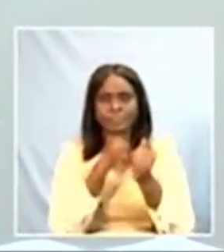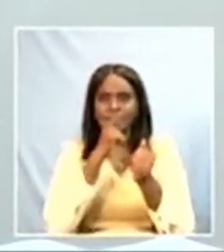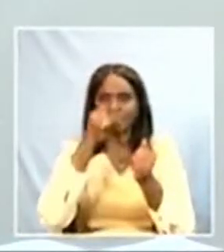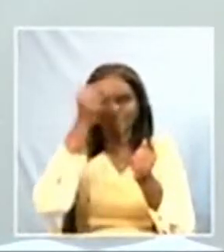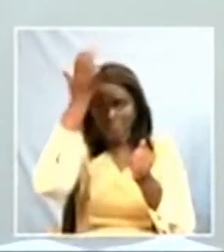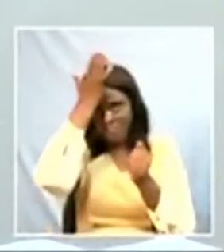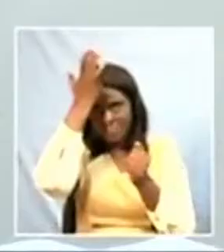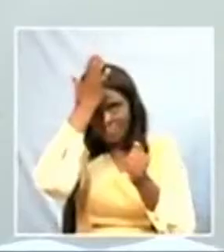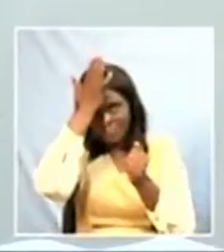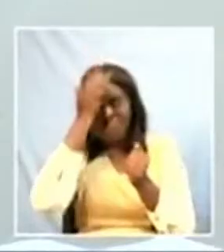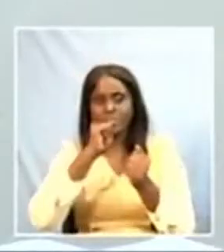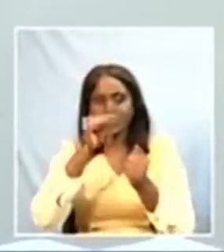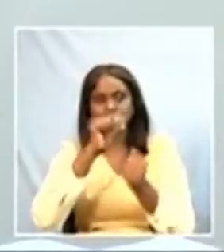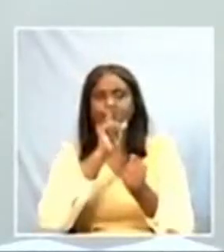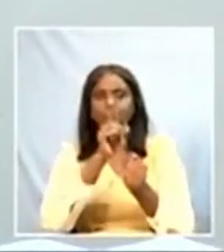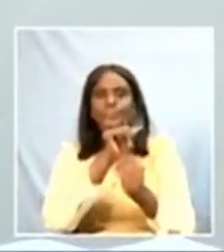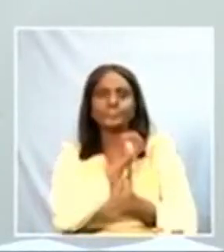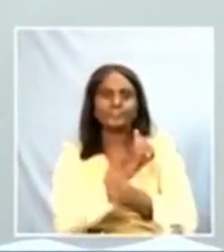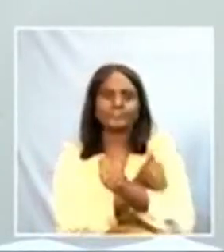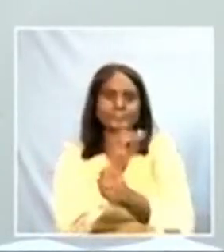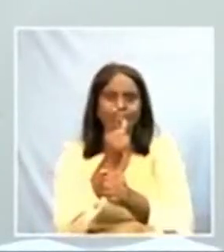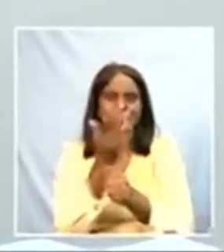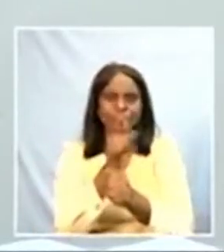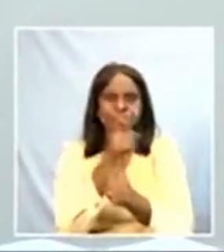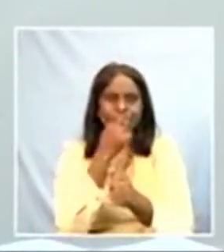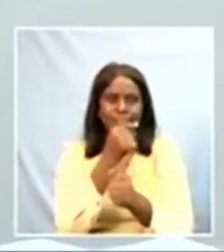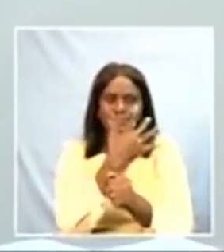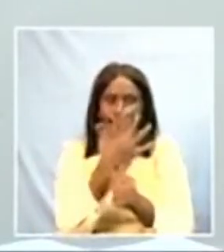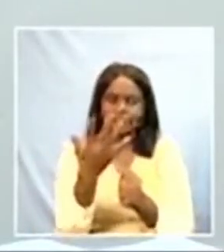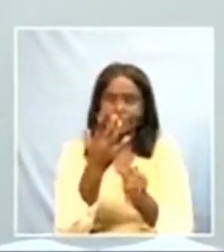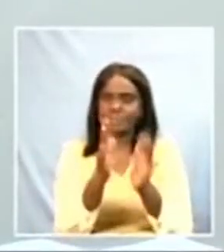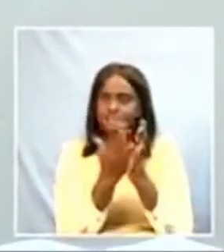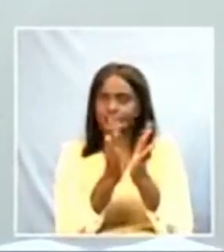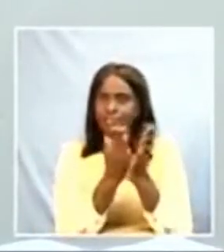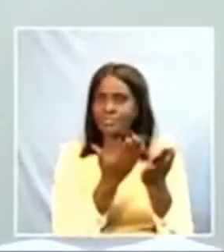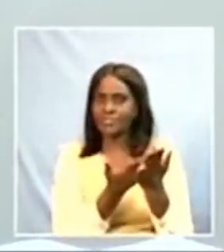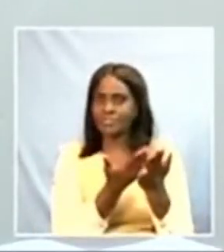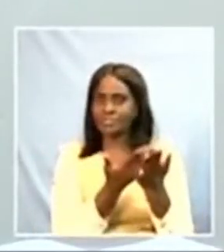headed, which is not authentic, and you call that asset register.